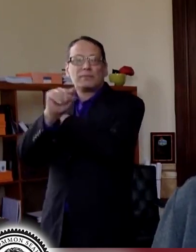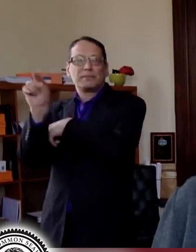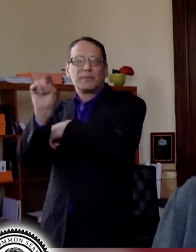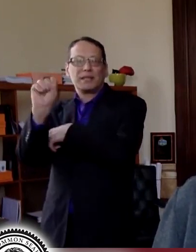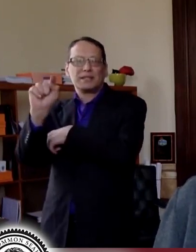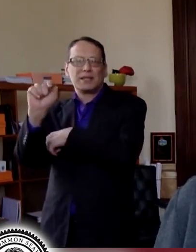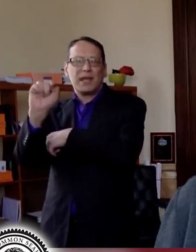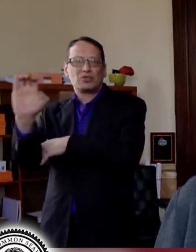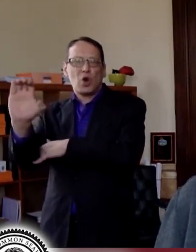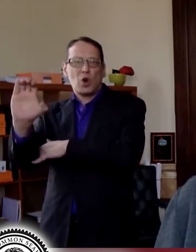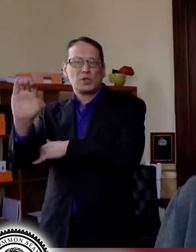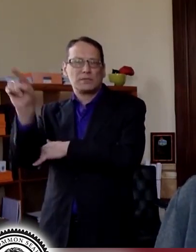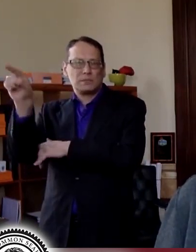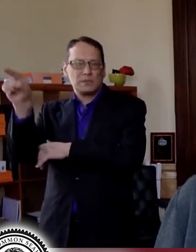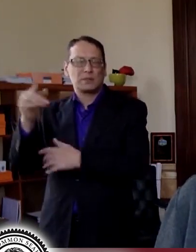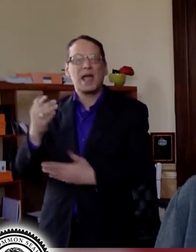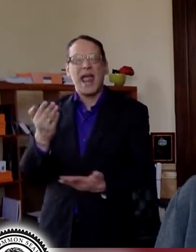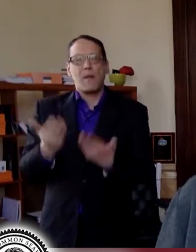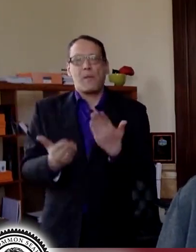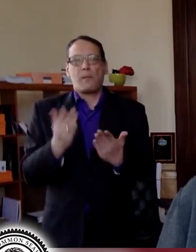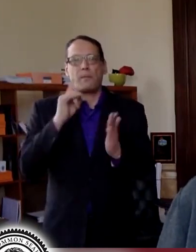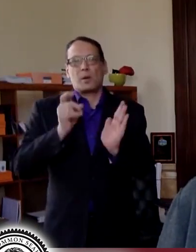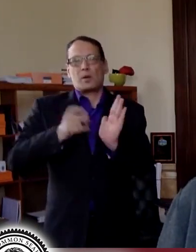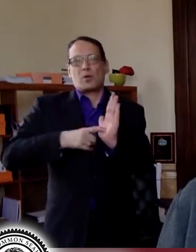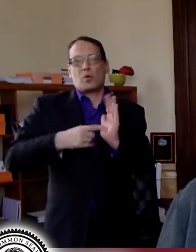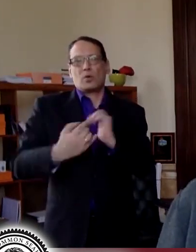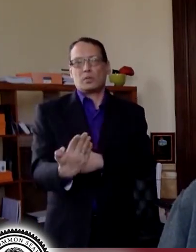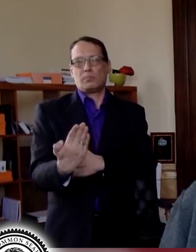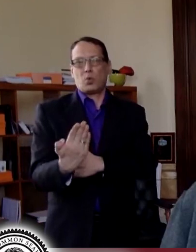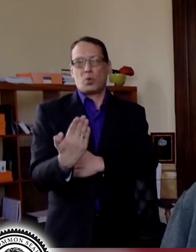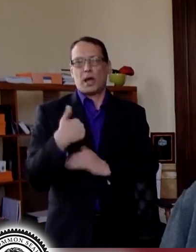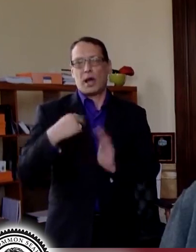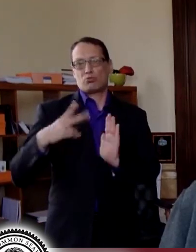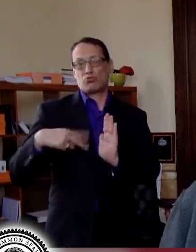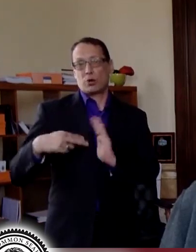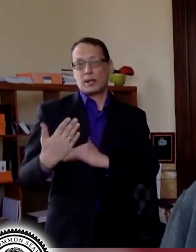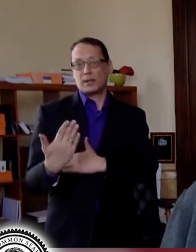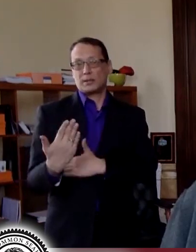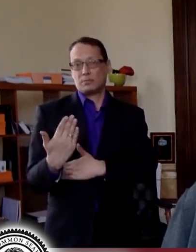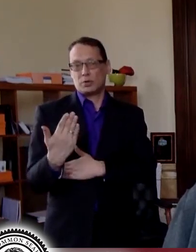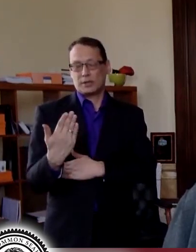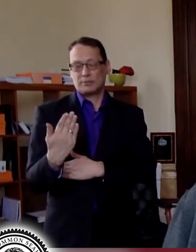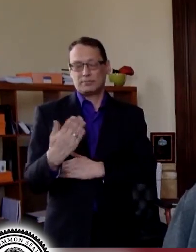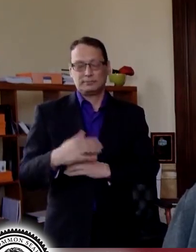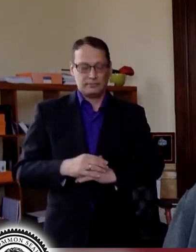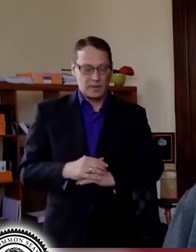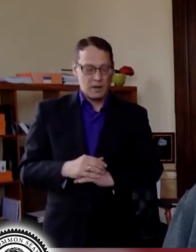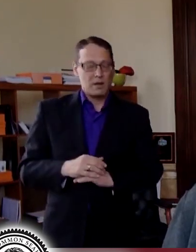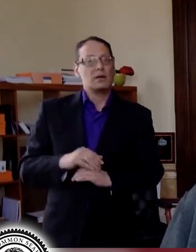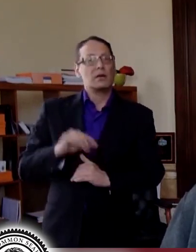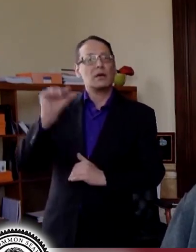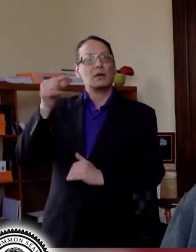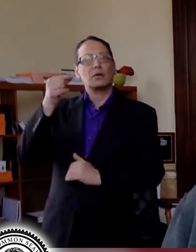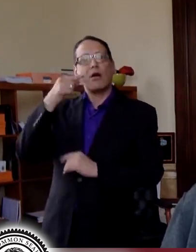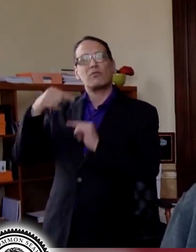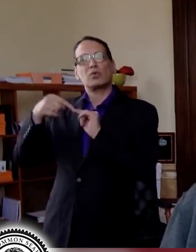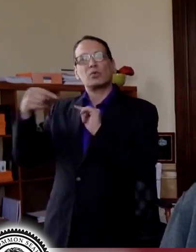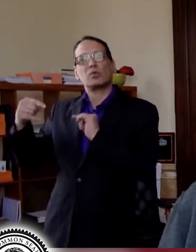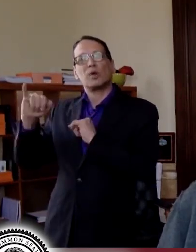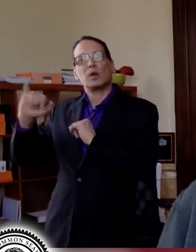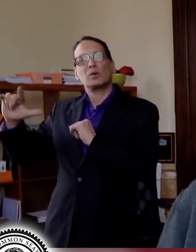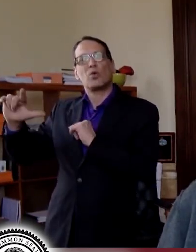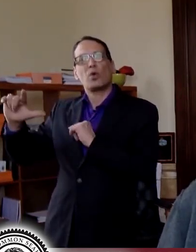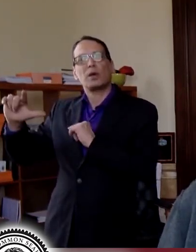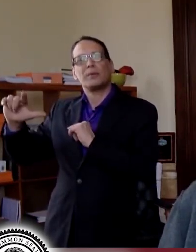Charles. You may have seen that this morning, well, I read it this morning. I don't know exactly when it happened, but Governor Pritzker across the river in